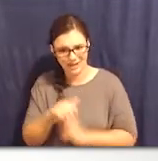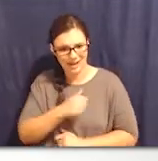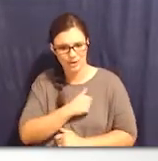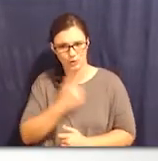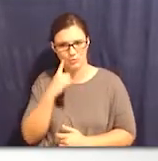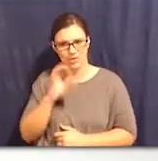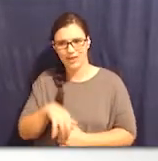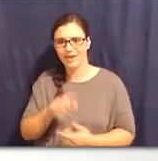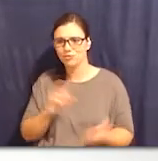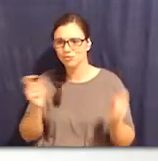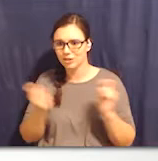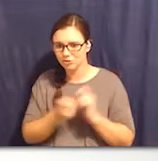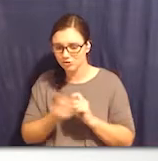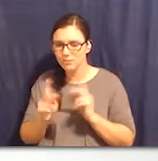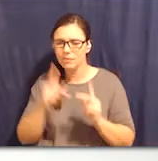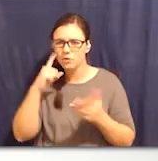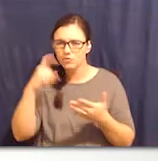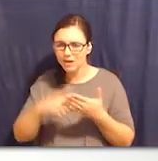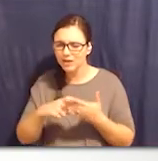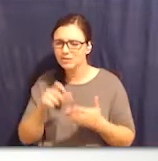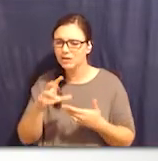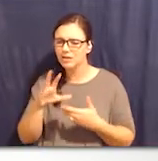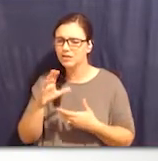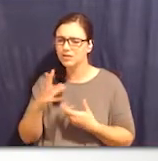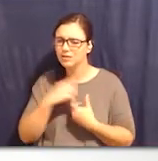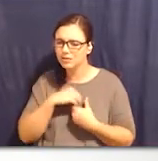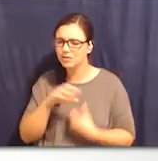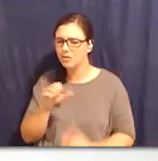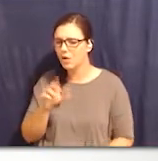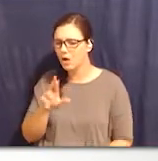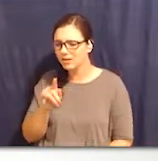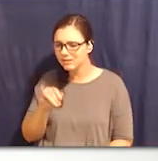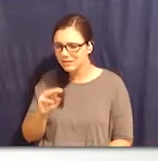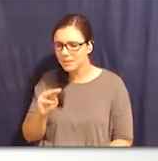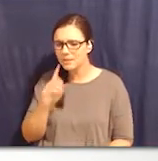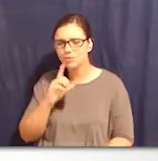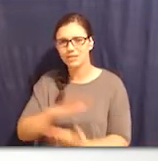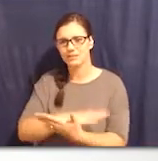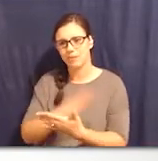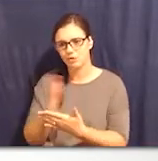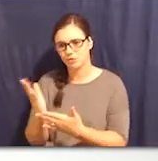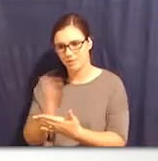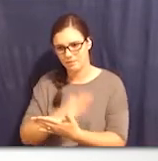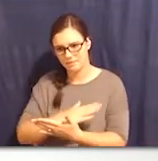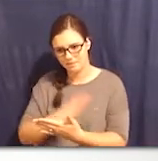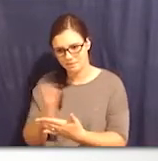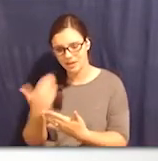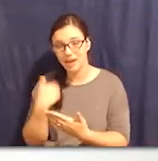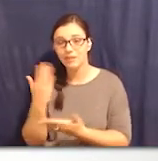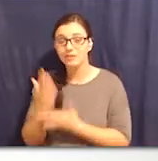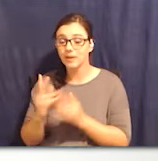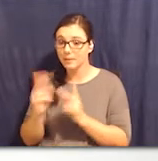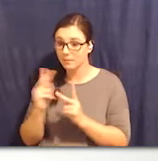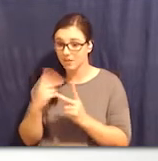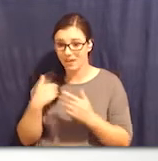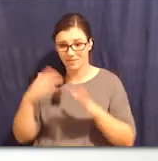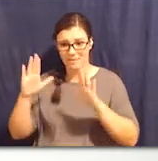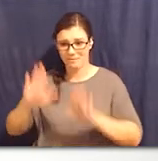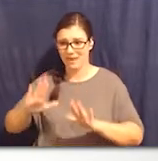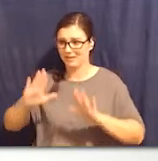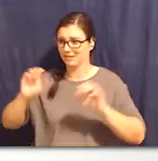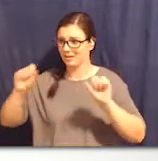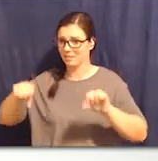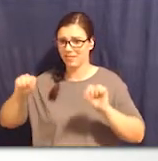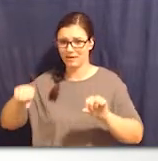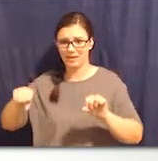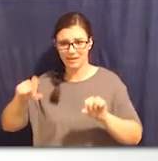anymore. Things are changing and attitudes are changing. And I think people are recognizing autism as a spectrum, as they see, and we have people